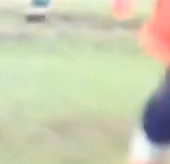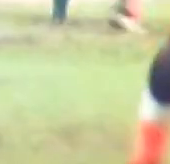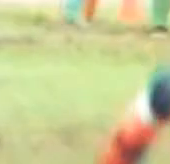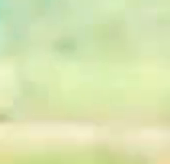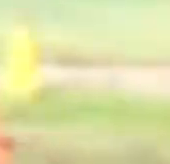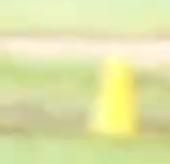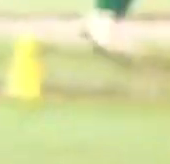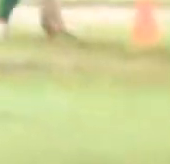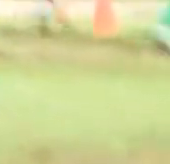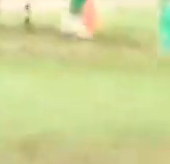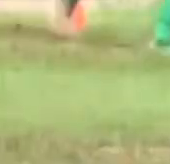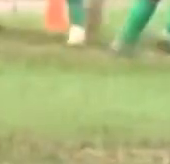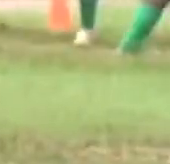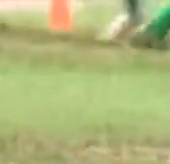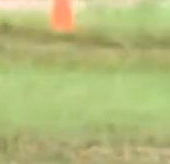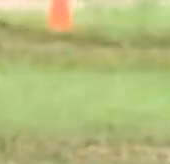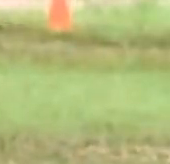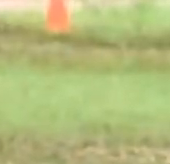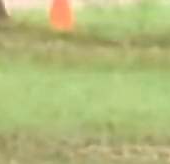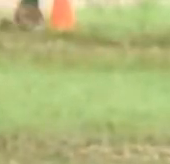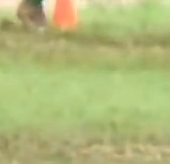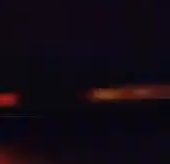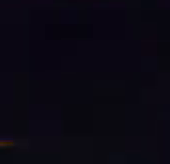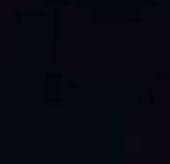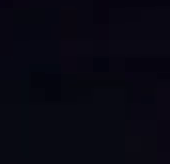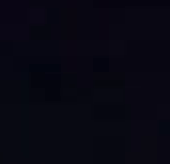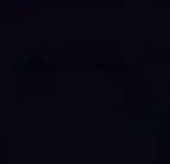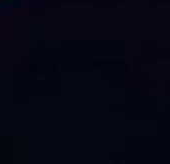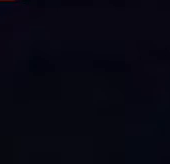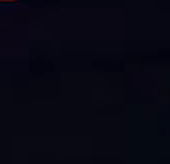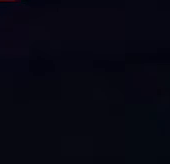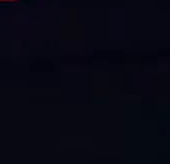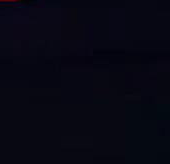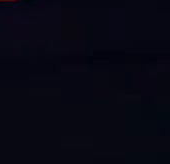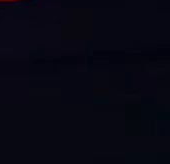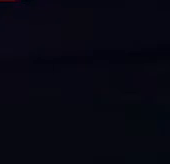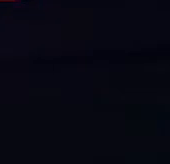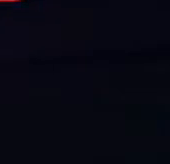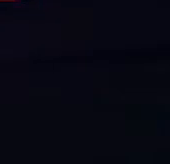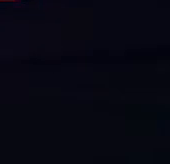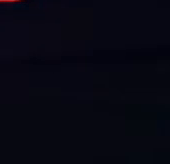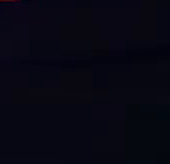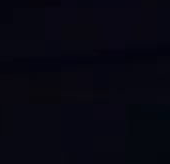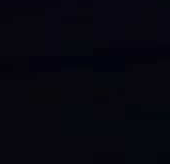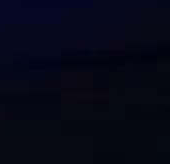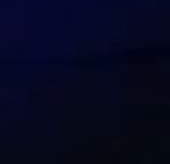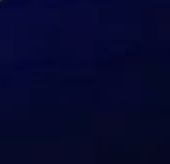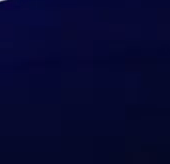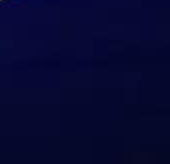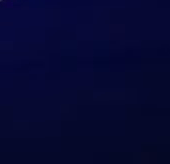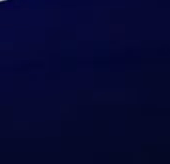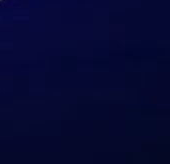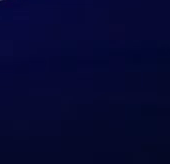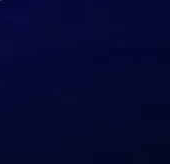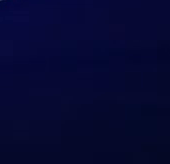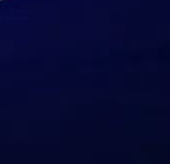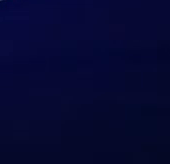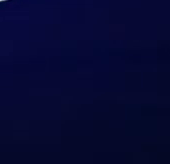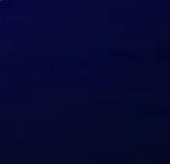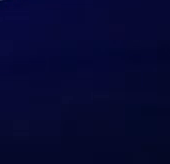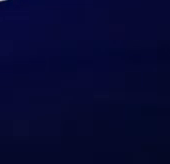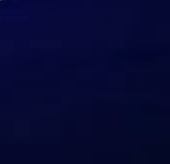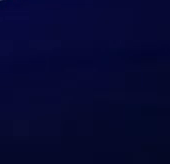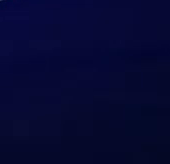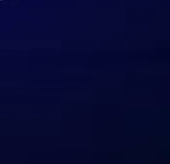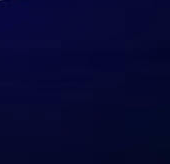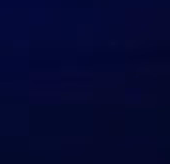The stage is set for a showcase of young talents as Kenya hosts the CECAFA Under 18 Championship from the 25th of November